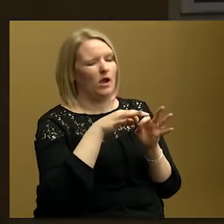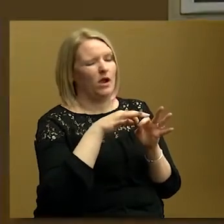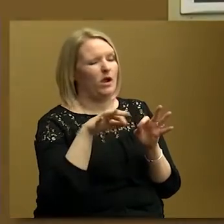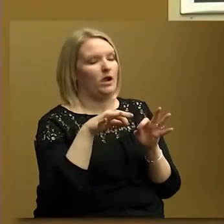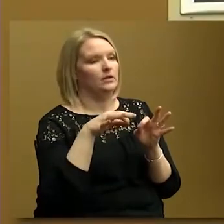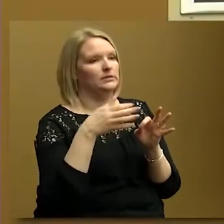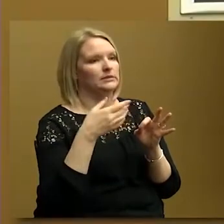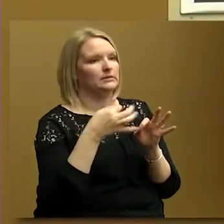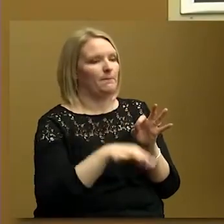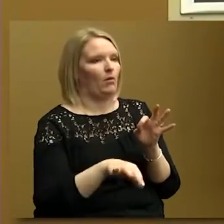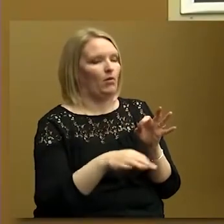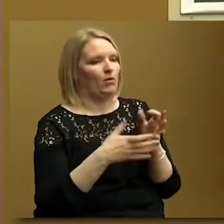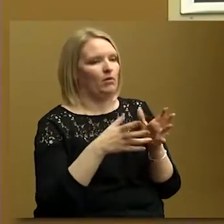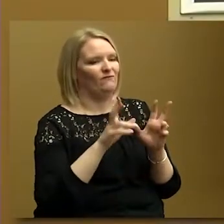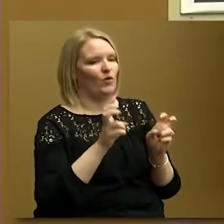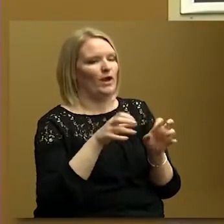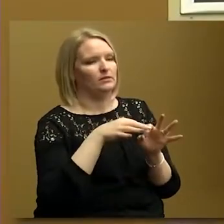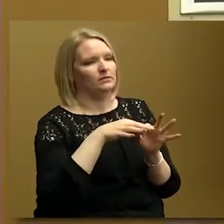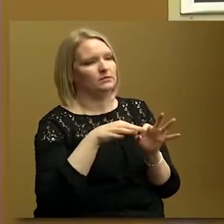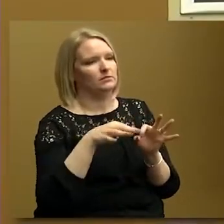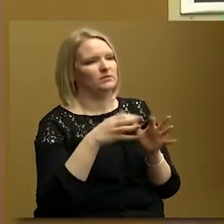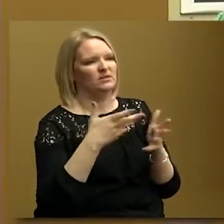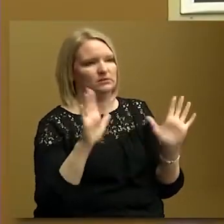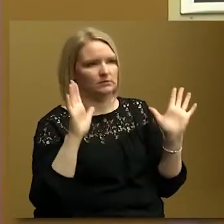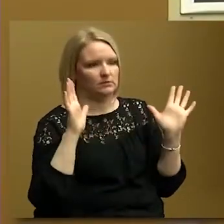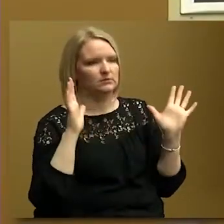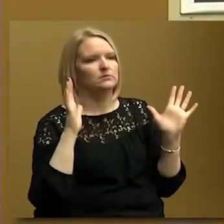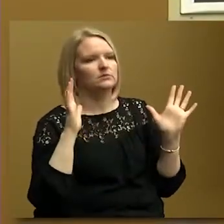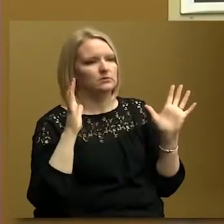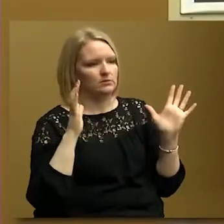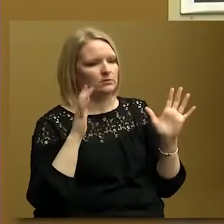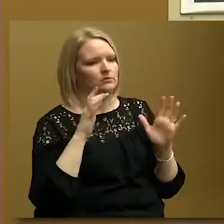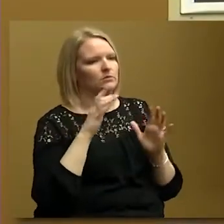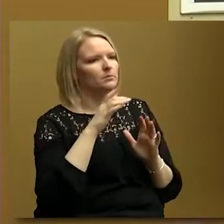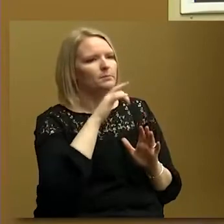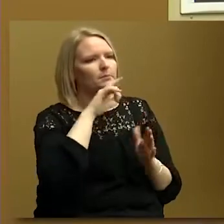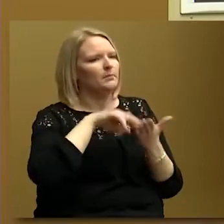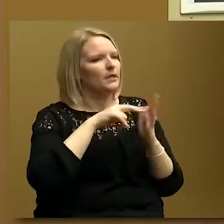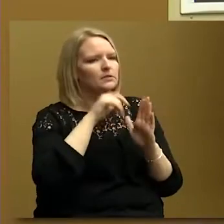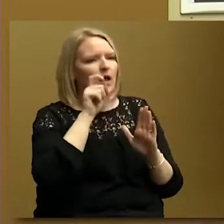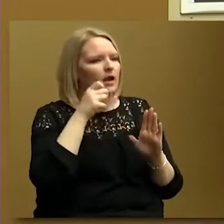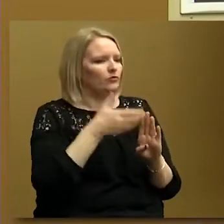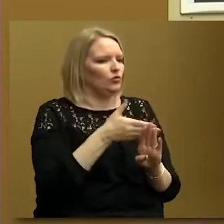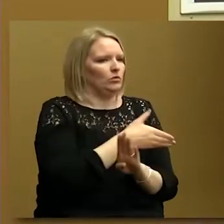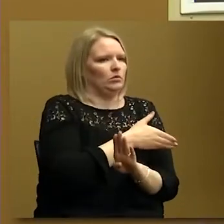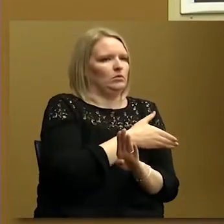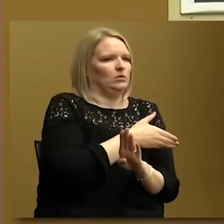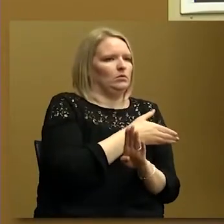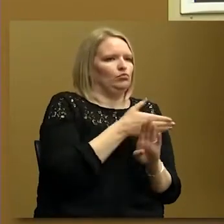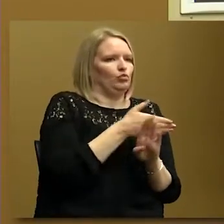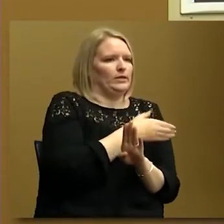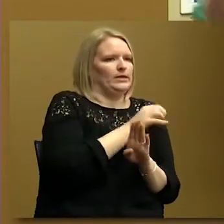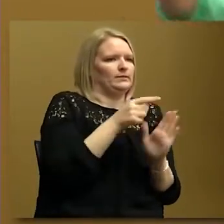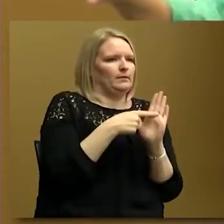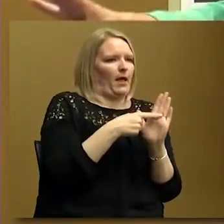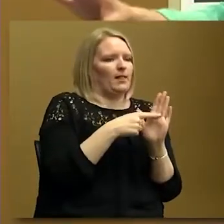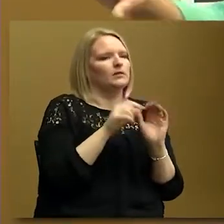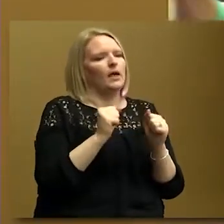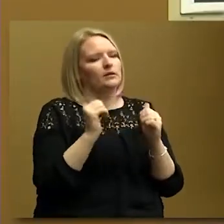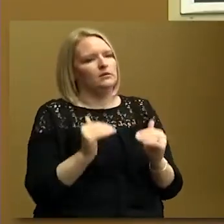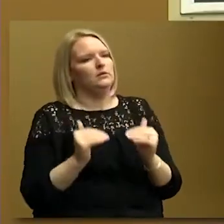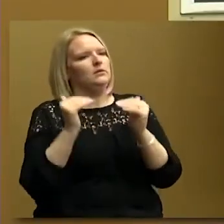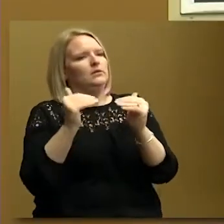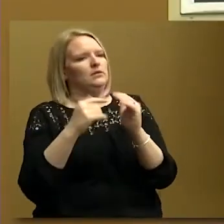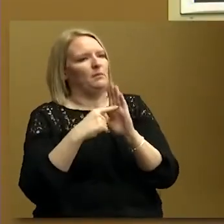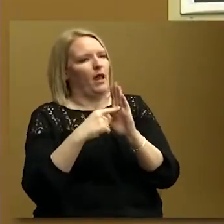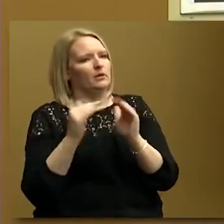sentences, phrases, and that's when you no longer need to be on this tool. You could go to another